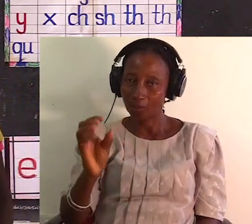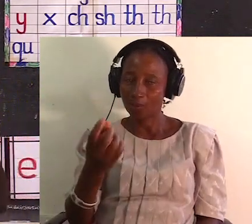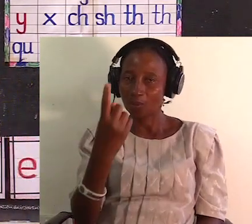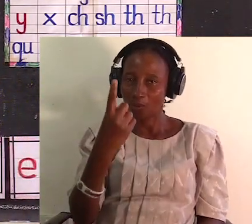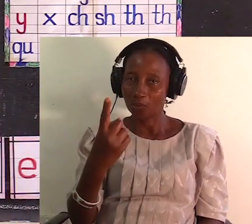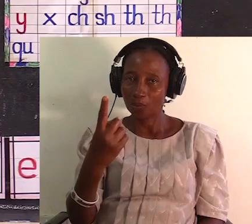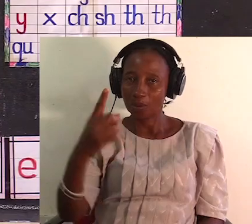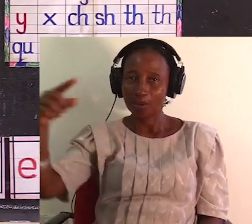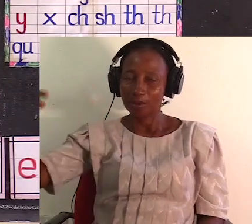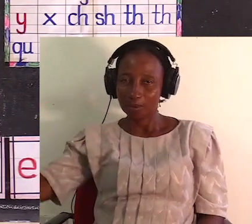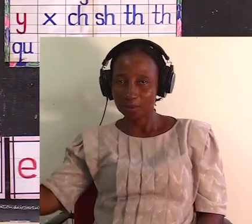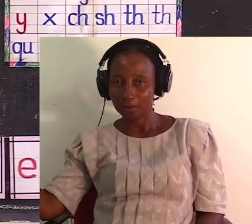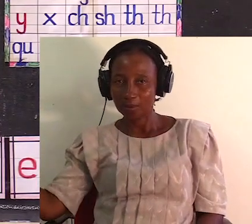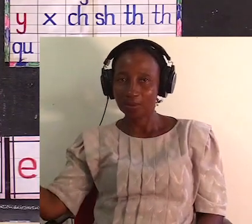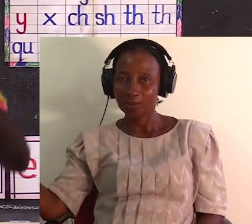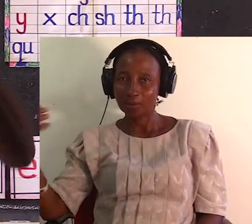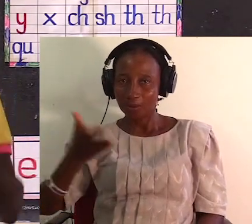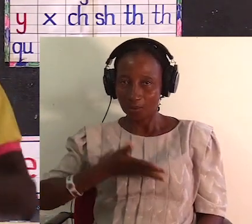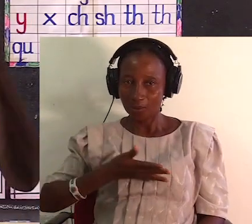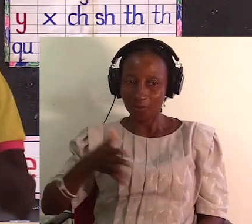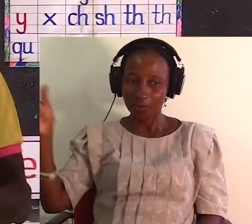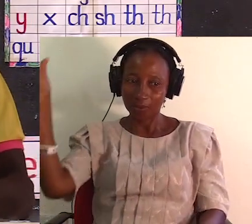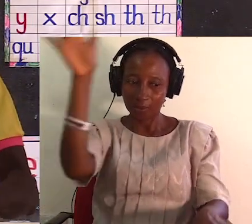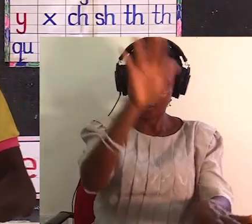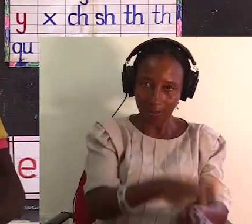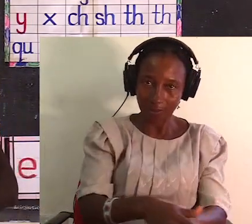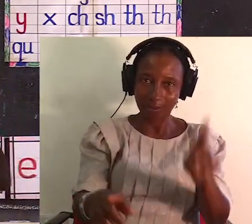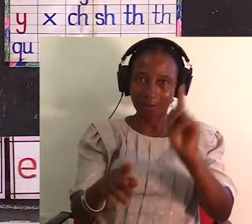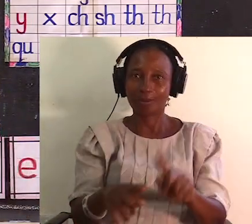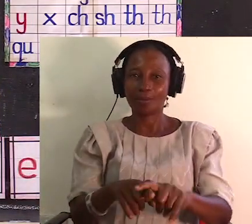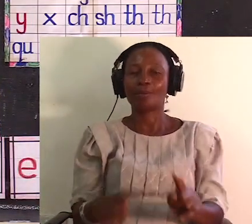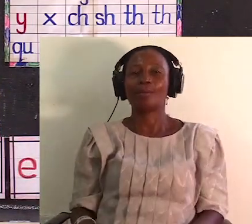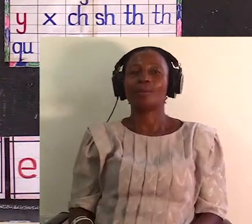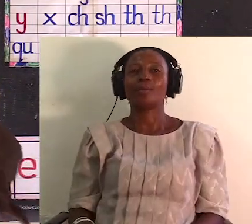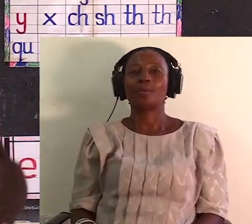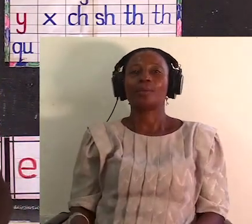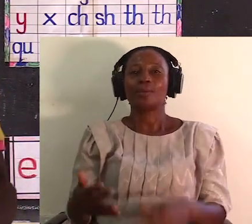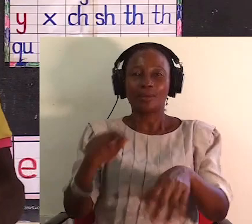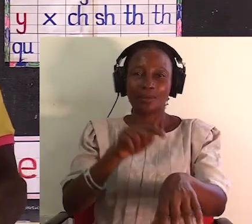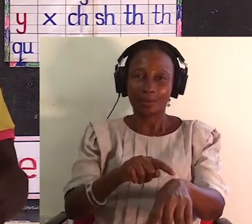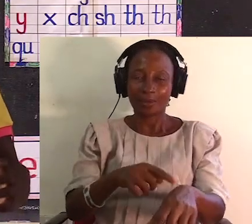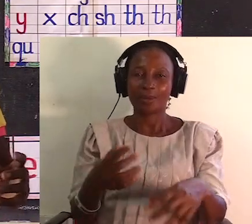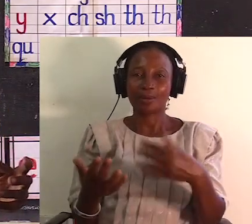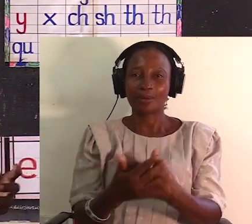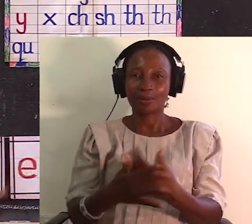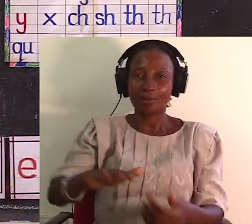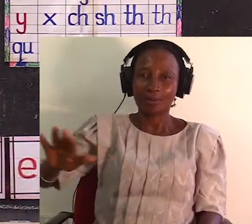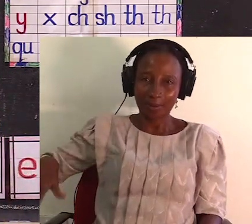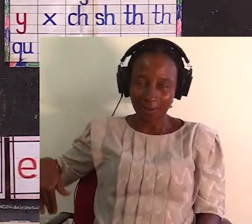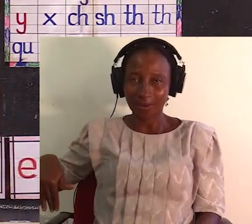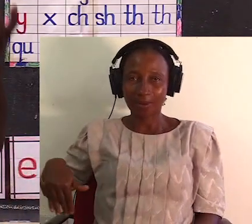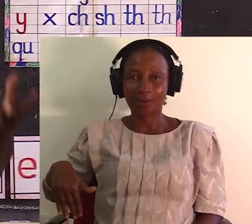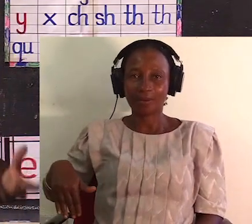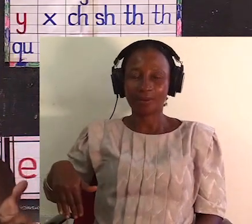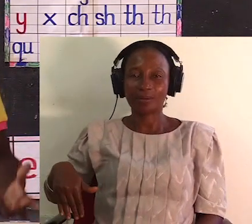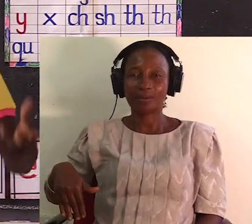sound. By the time we reach the last sound, anybody who have all your 6 sounds covered, I want